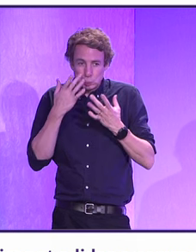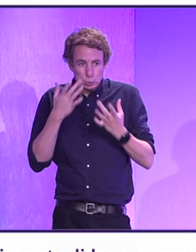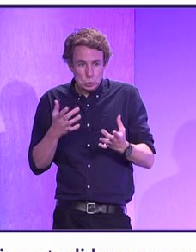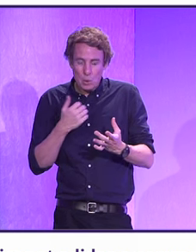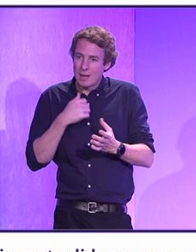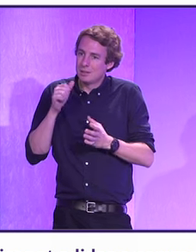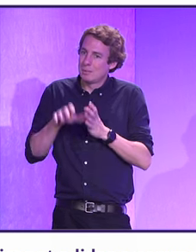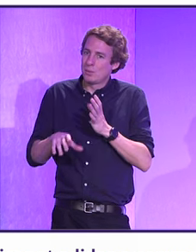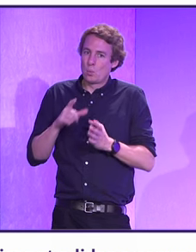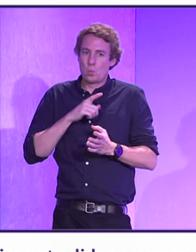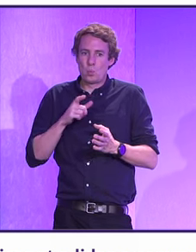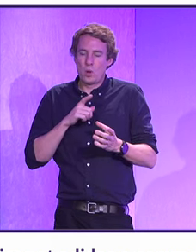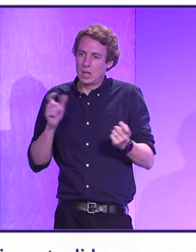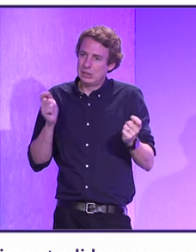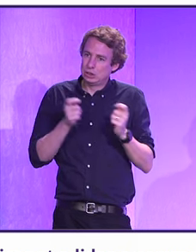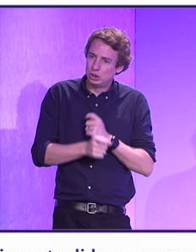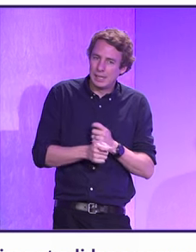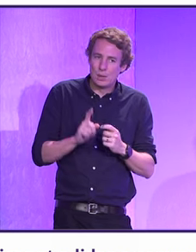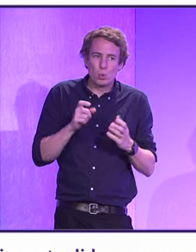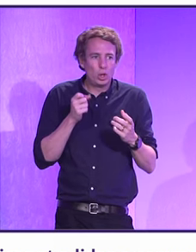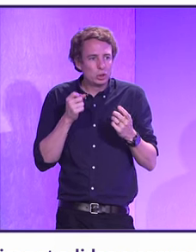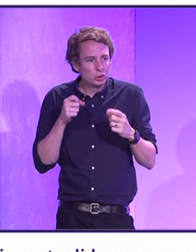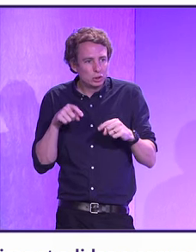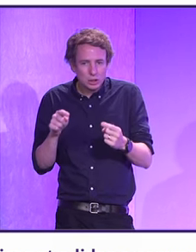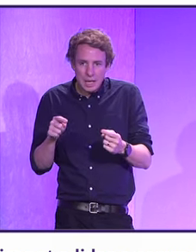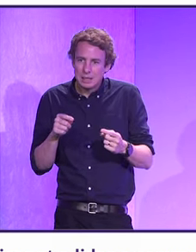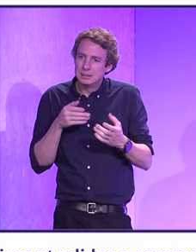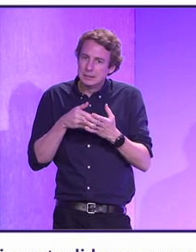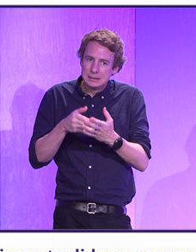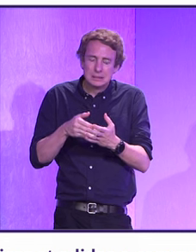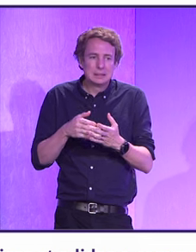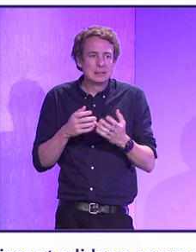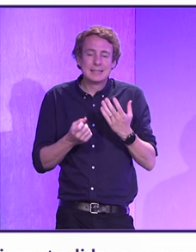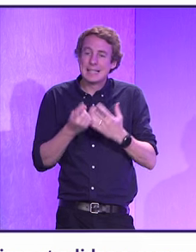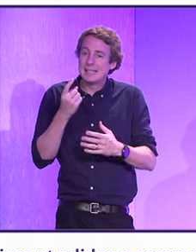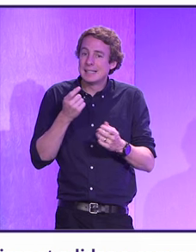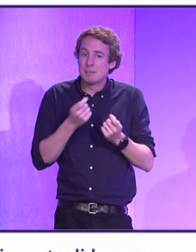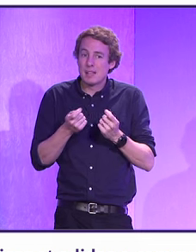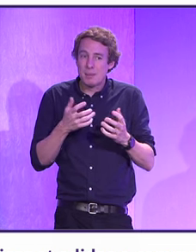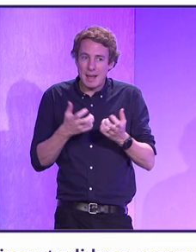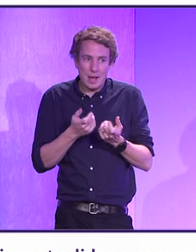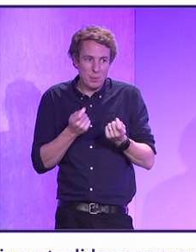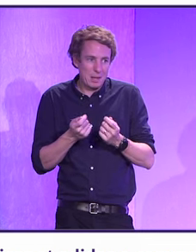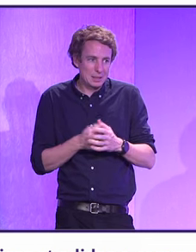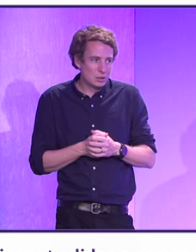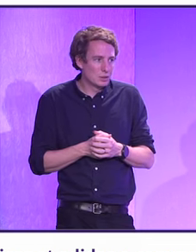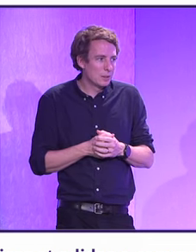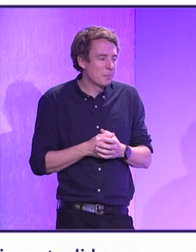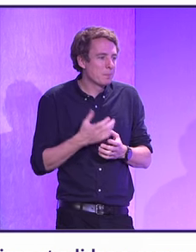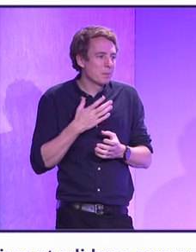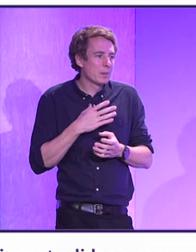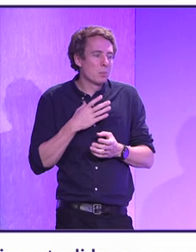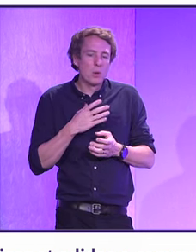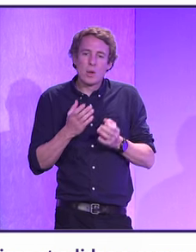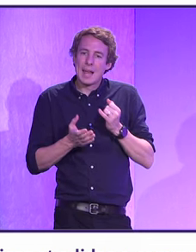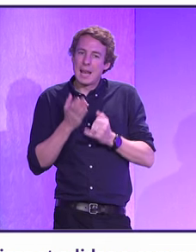where we moved to, the challenges that we faced, how we overcame the feedback loop with incident management. And I want to